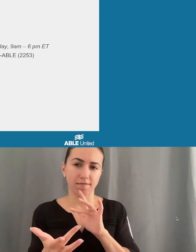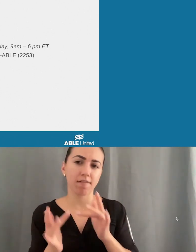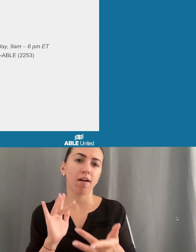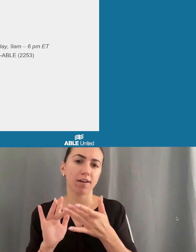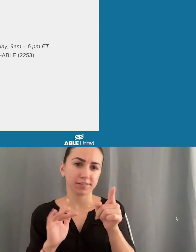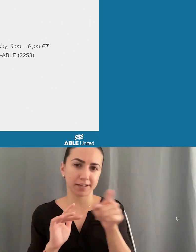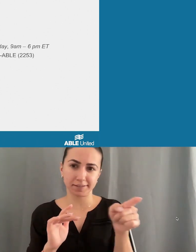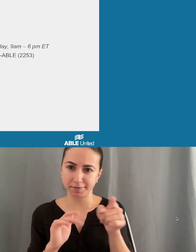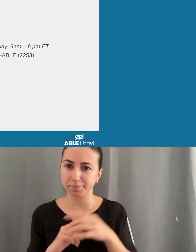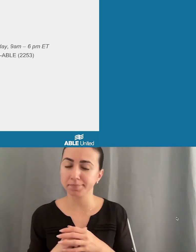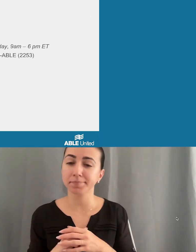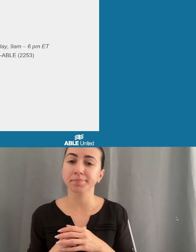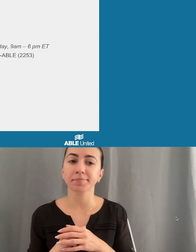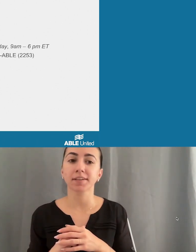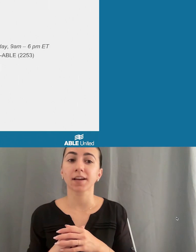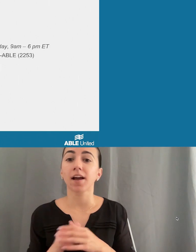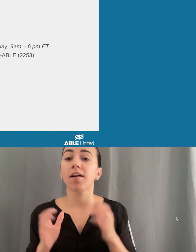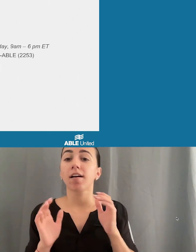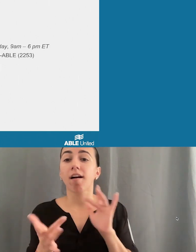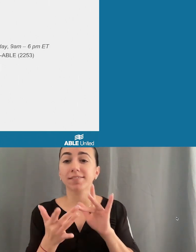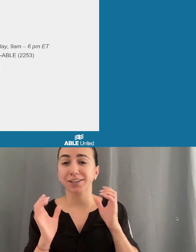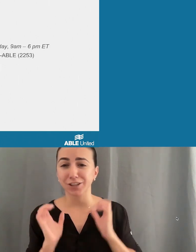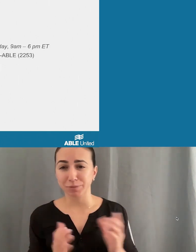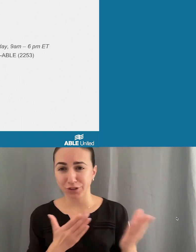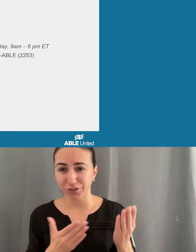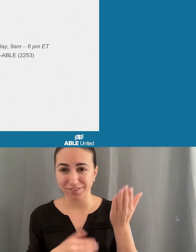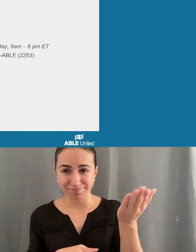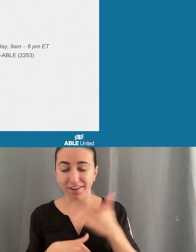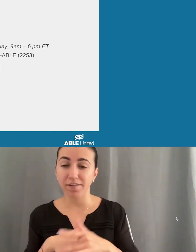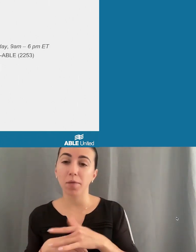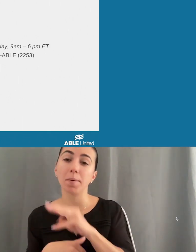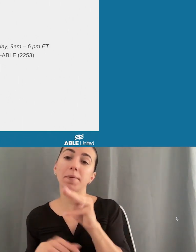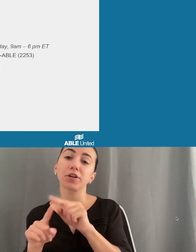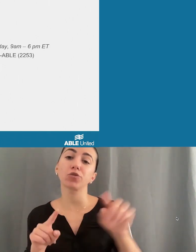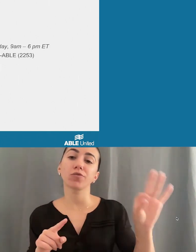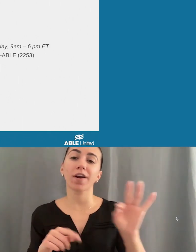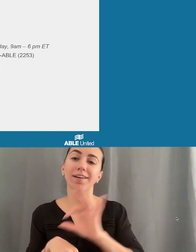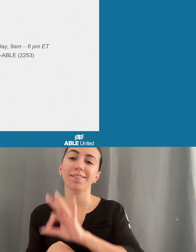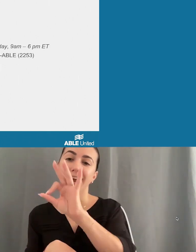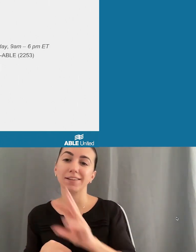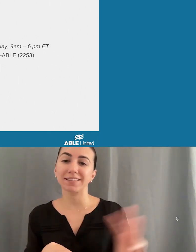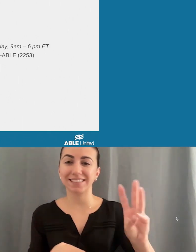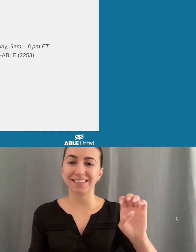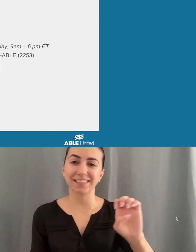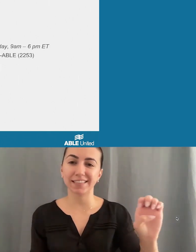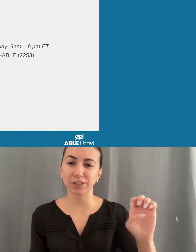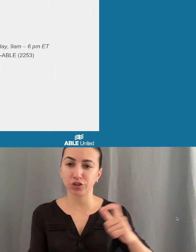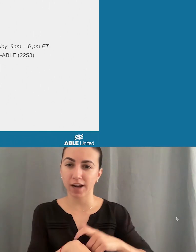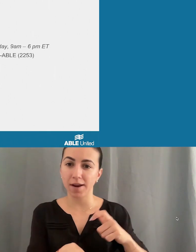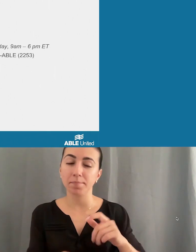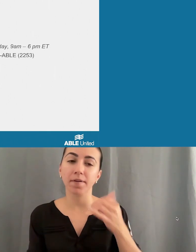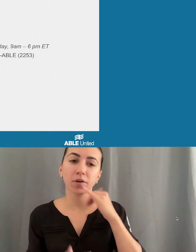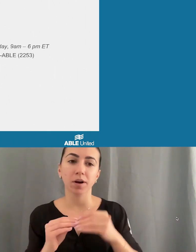page. Definitely reach out to customer service. That's why they're there, available Monday through Friday, 9 to 6 Eastern. And our phone